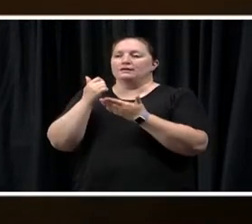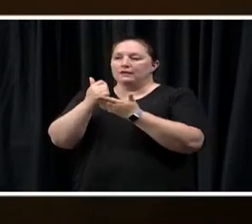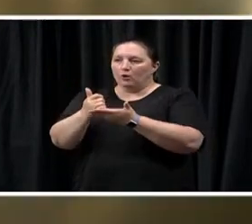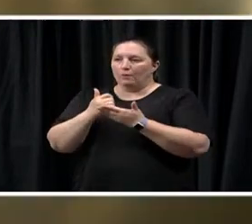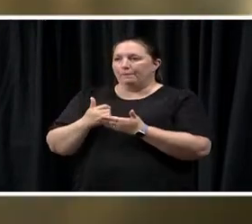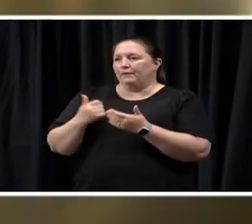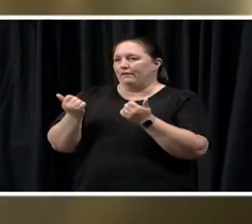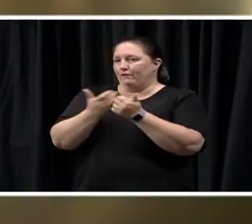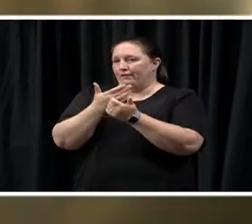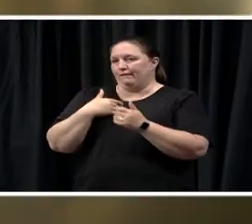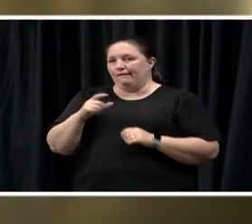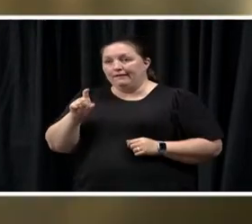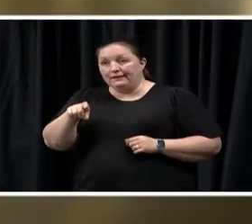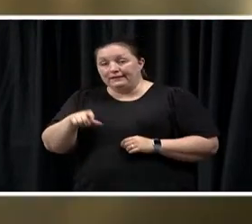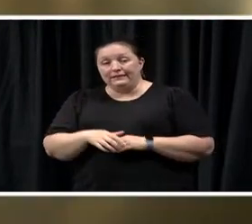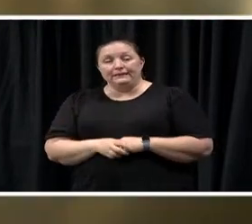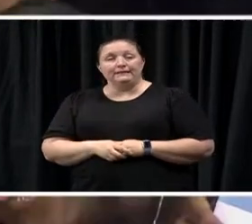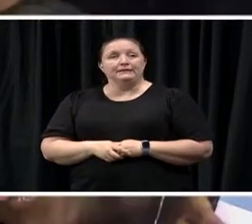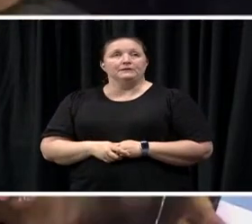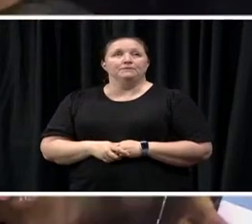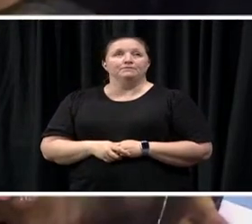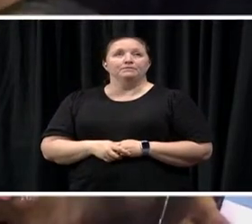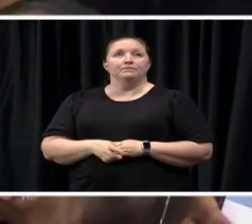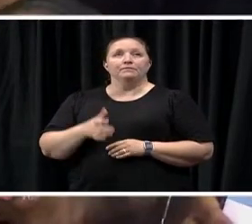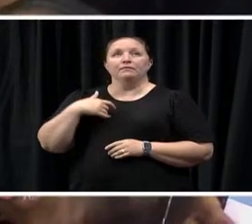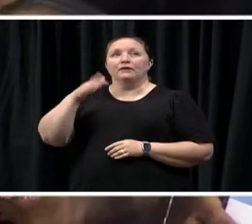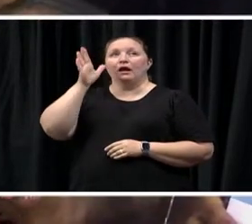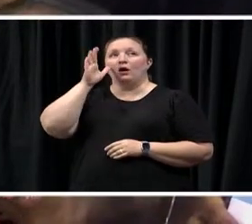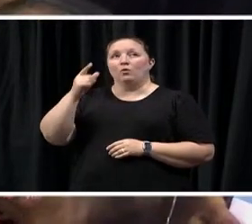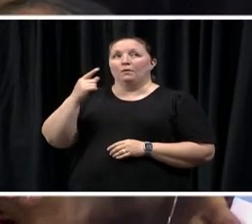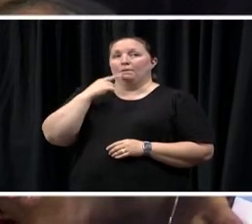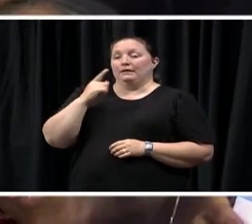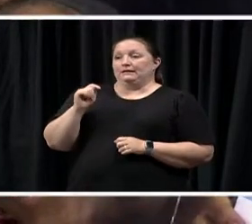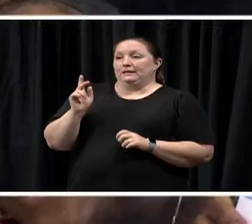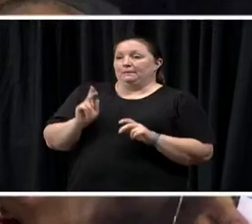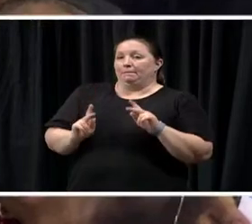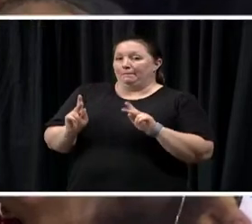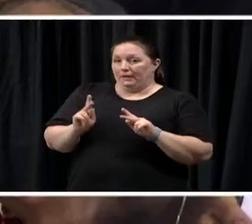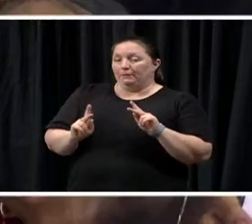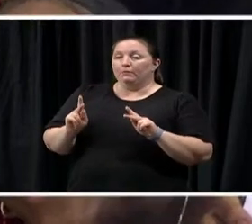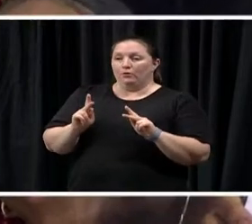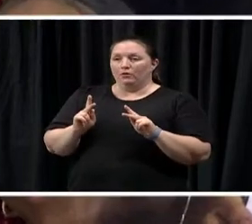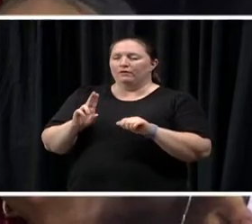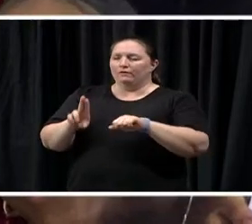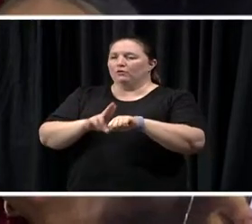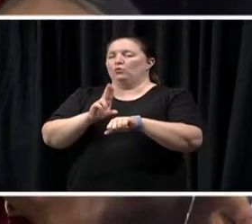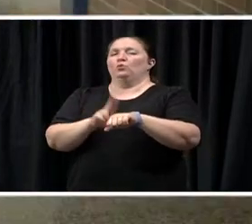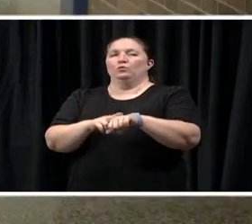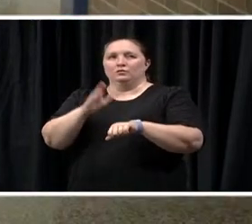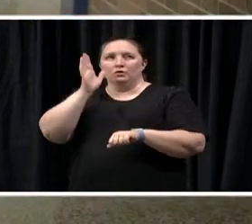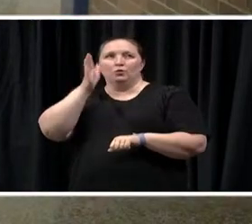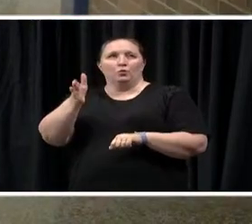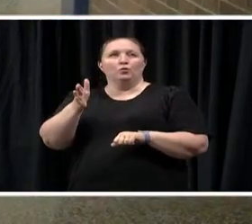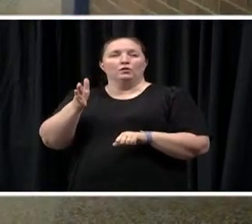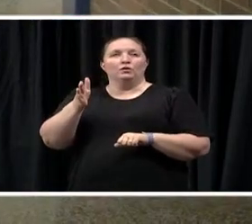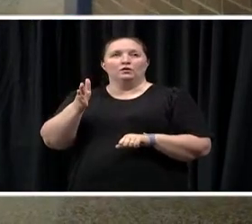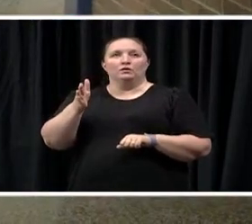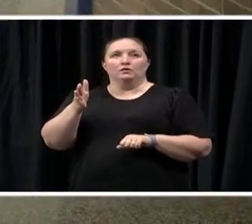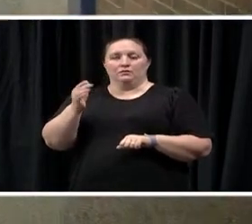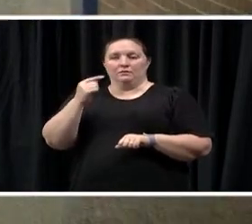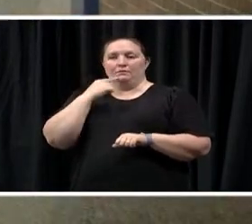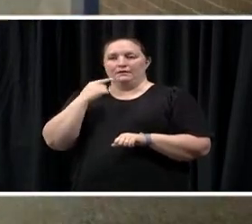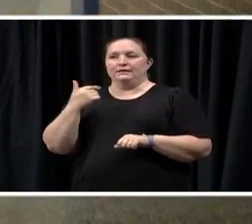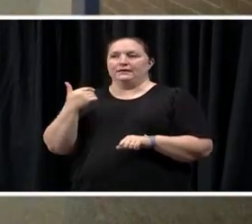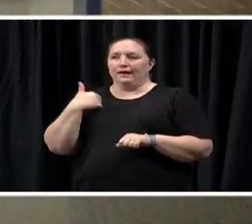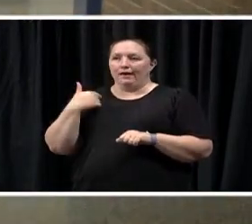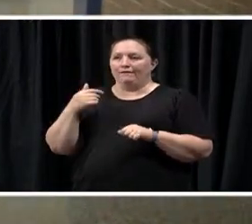need. I'm definitely gonna miss the people as well. I'm definitely gonna like miss like having those teachers